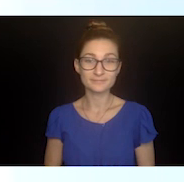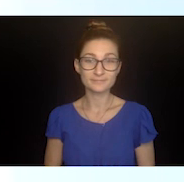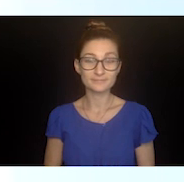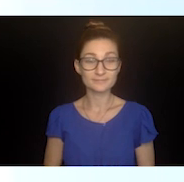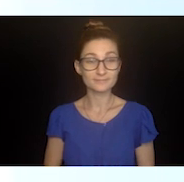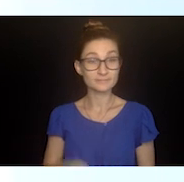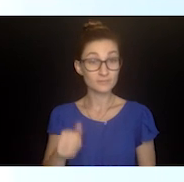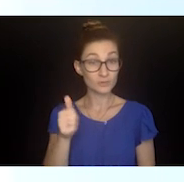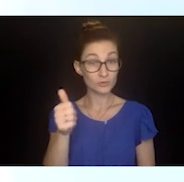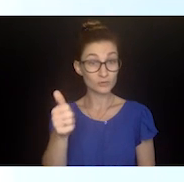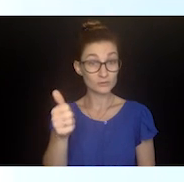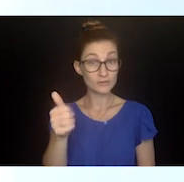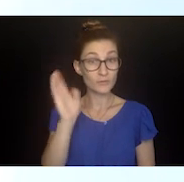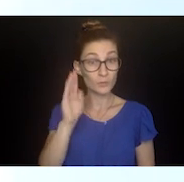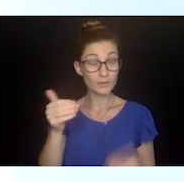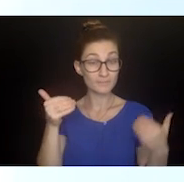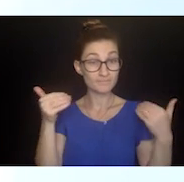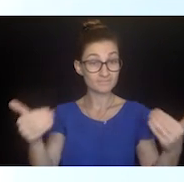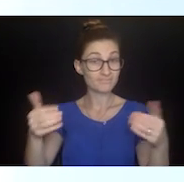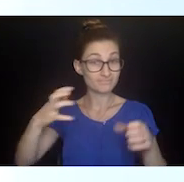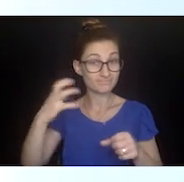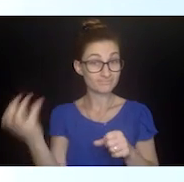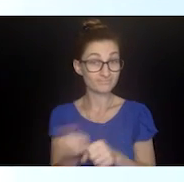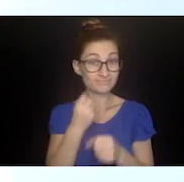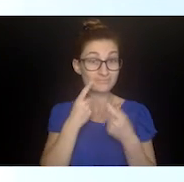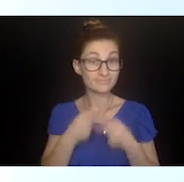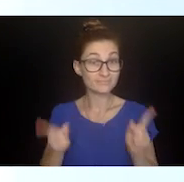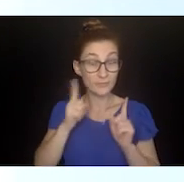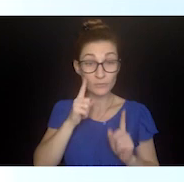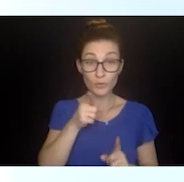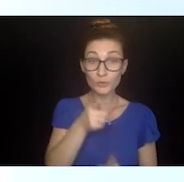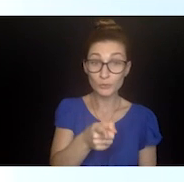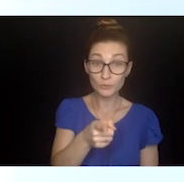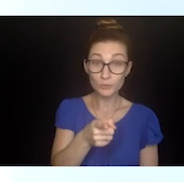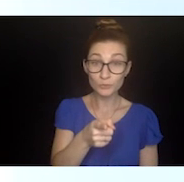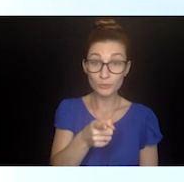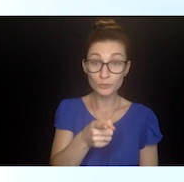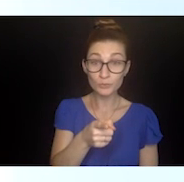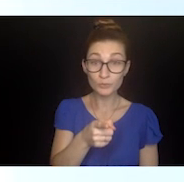Are you going to choose to triumph for you,